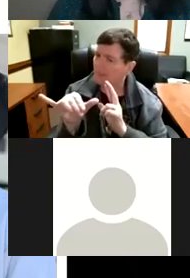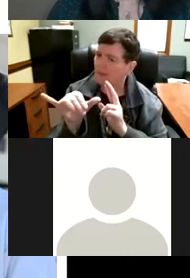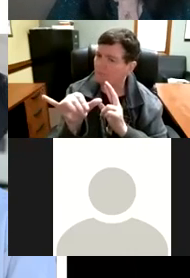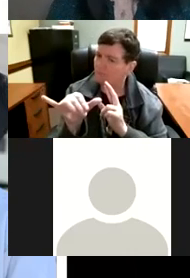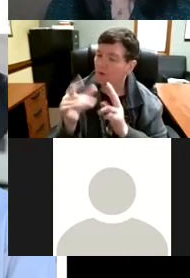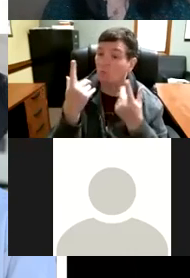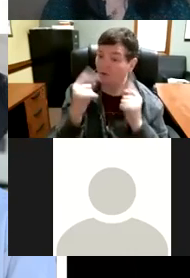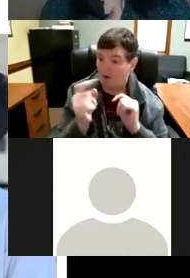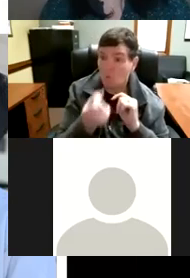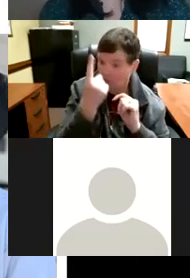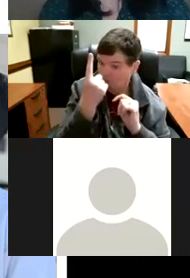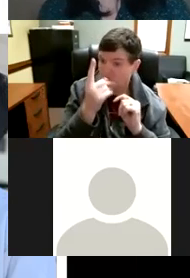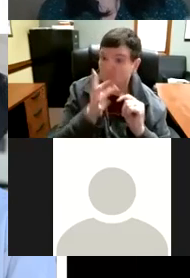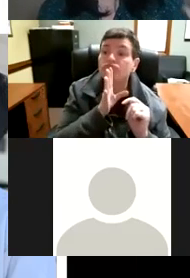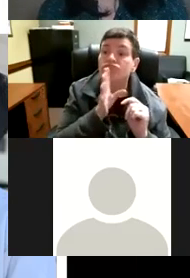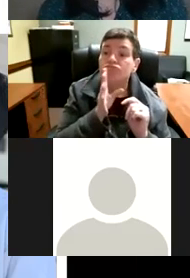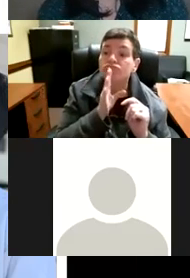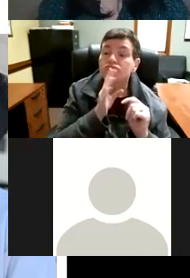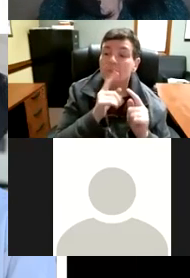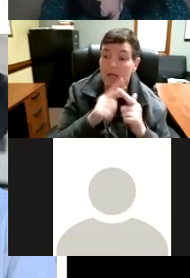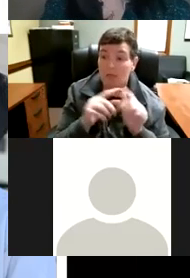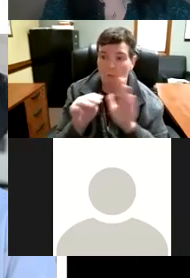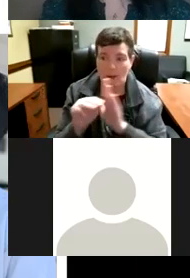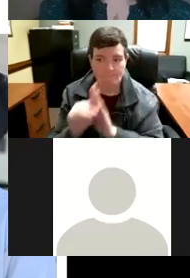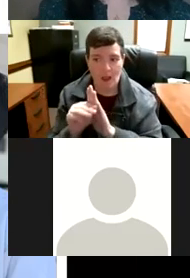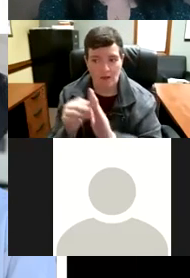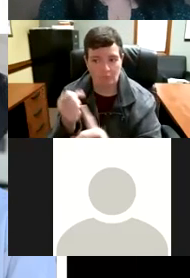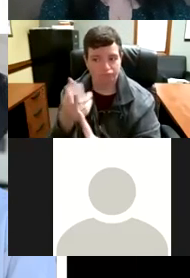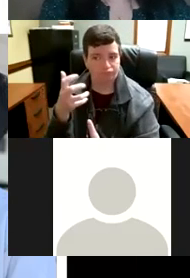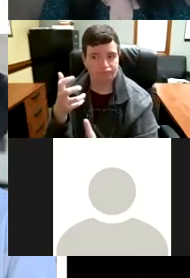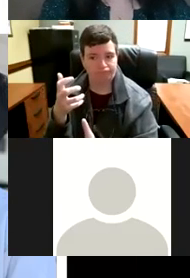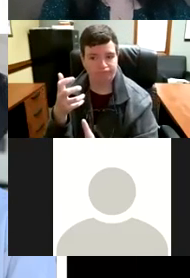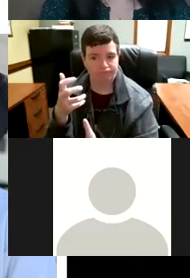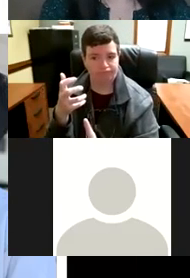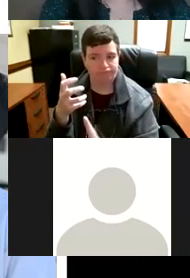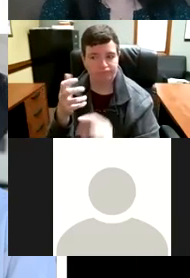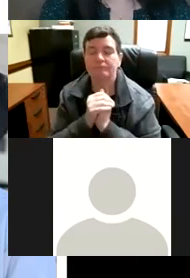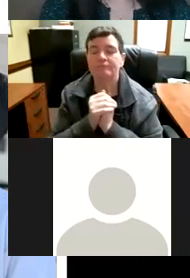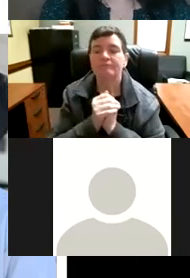verbal speech, and we then encourage and model for him to expand that on the device.